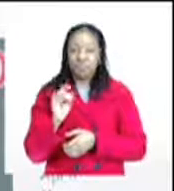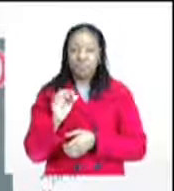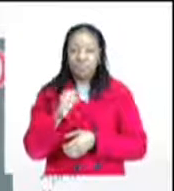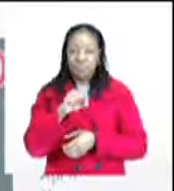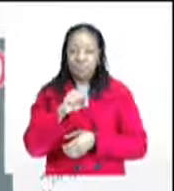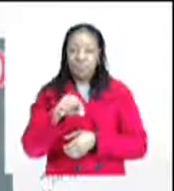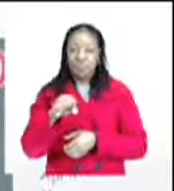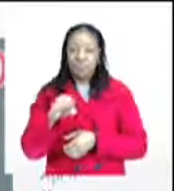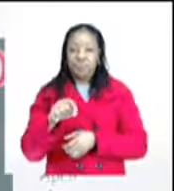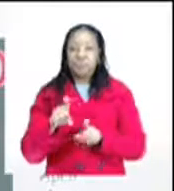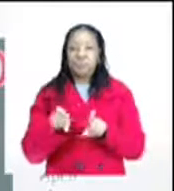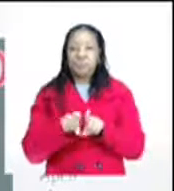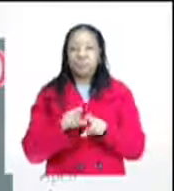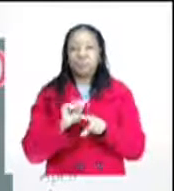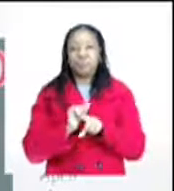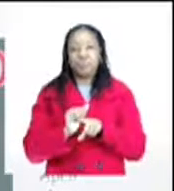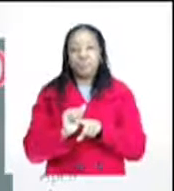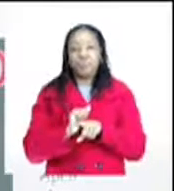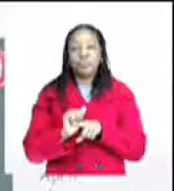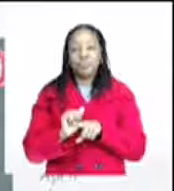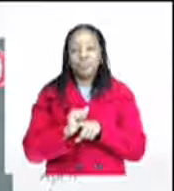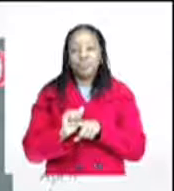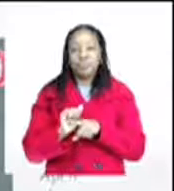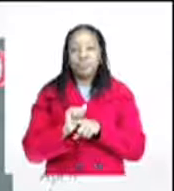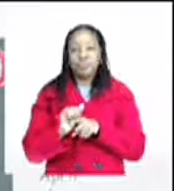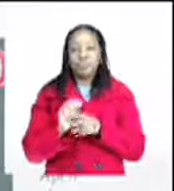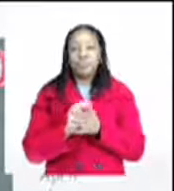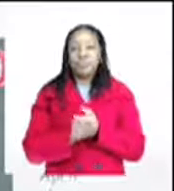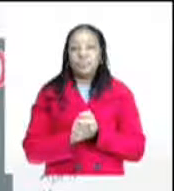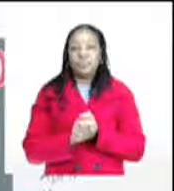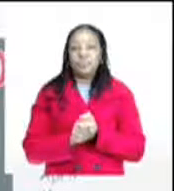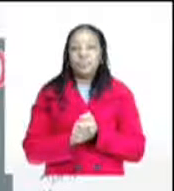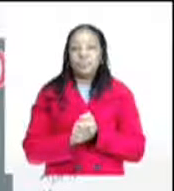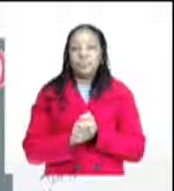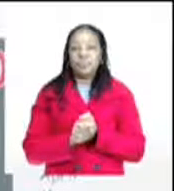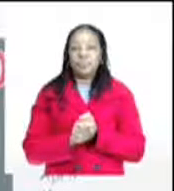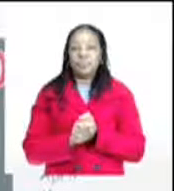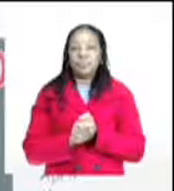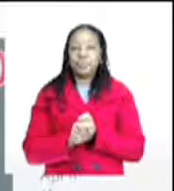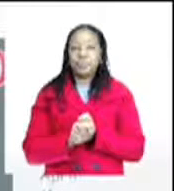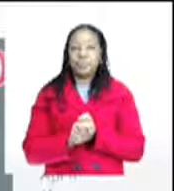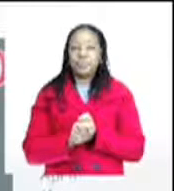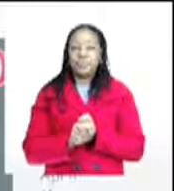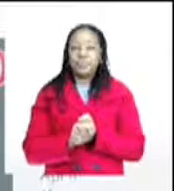D. I will write letter D without tracing so that you can be